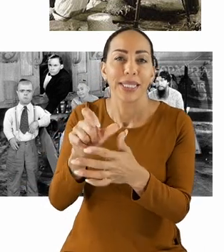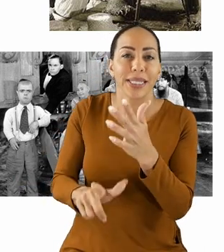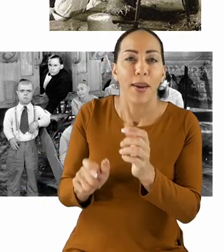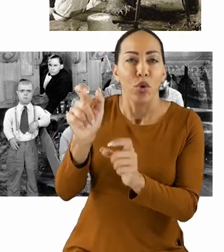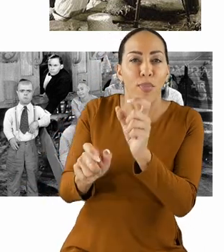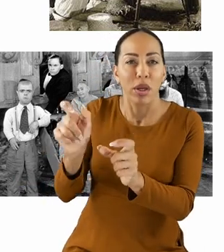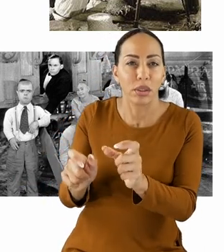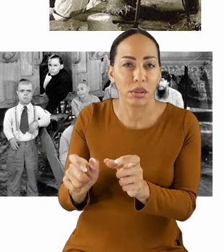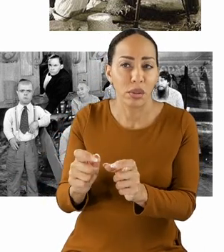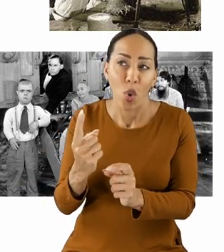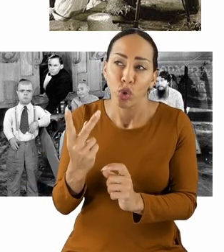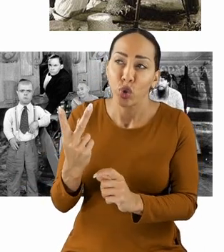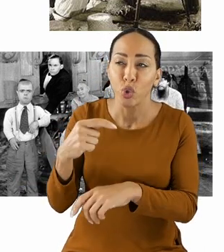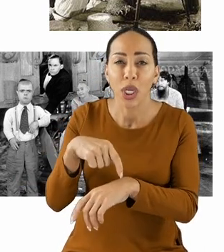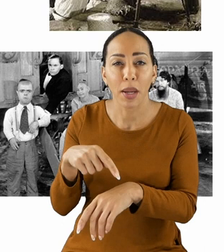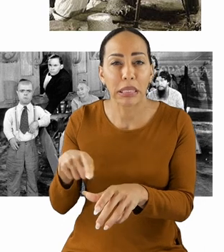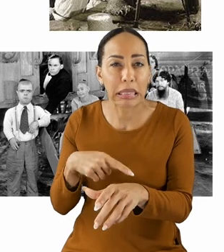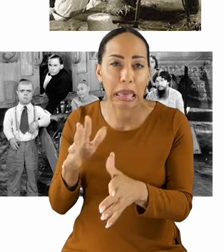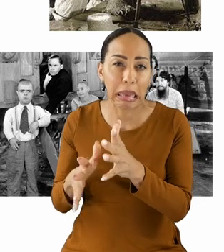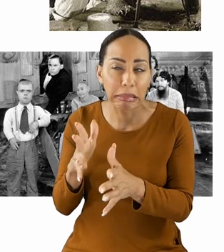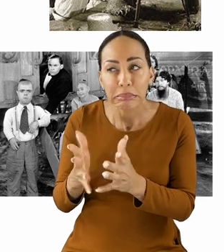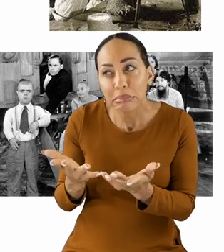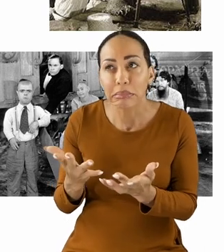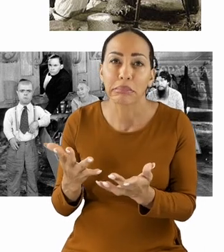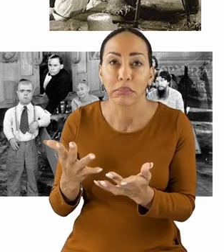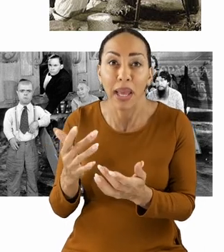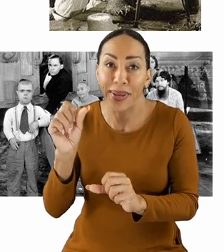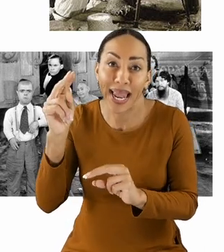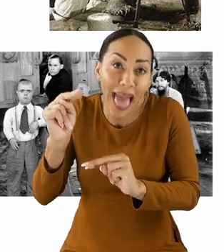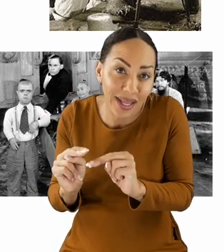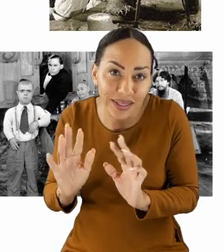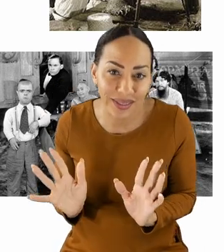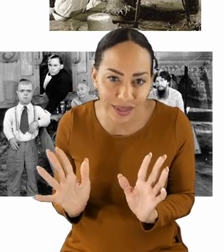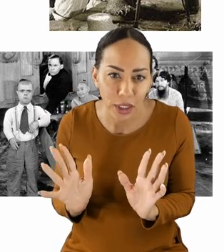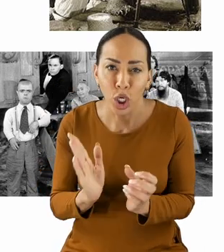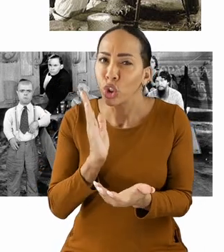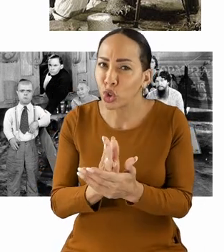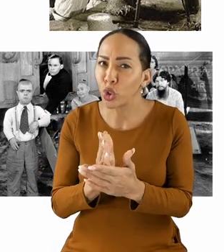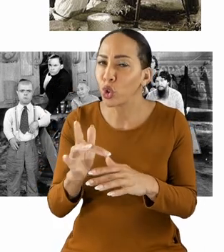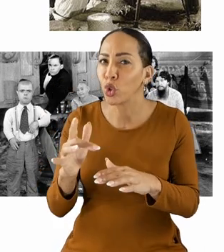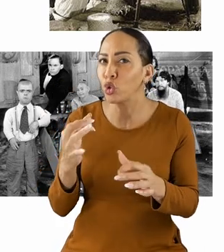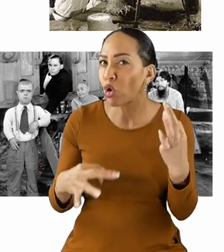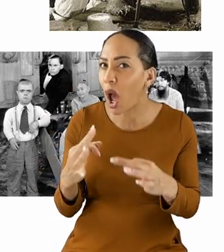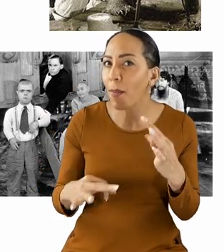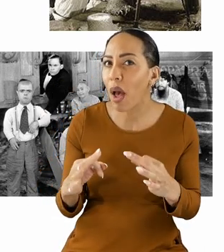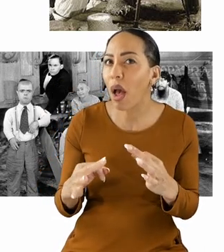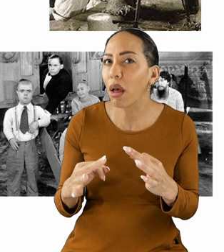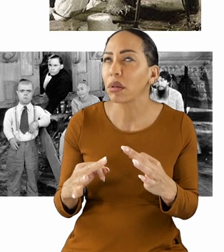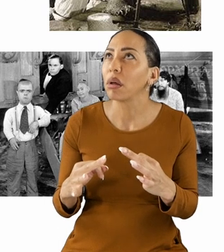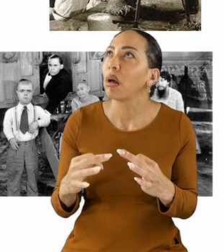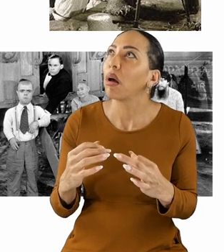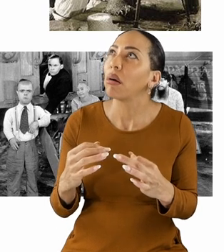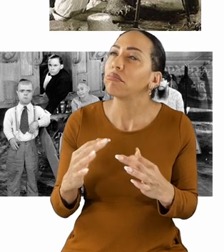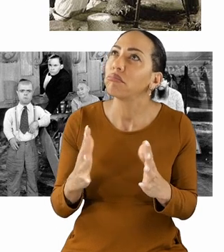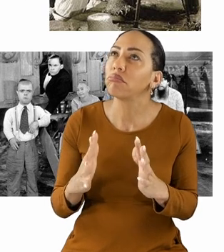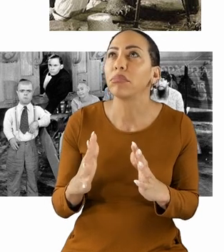television that has been commissioned, maybe not even as much as that. And I think this is how we get this in the public eyes, really, through drama